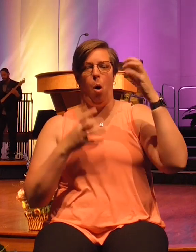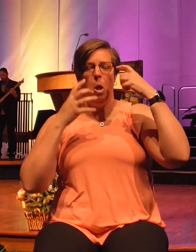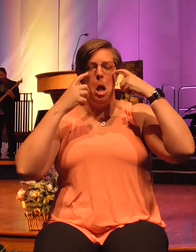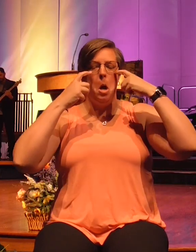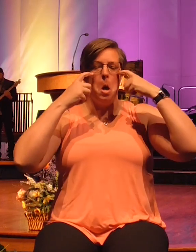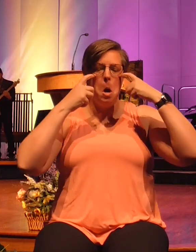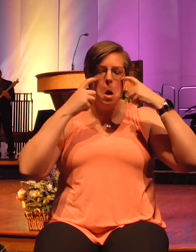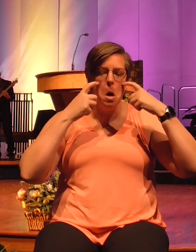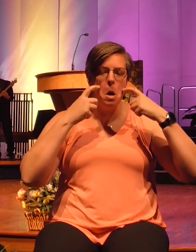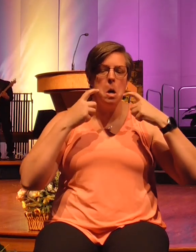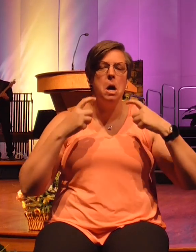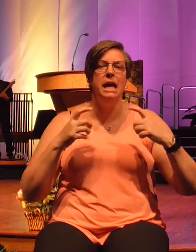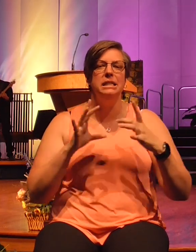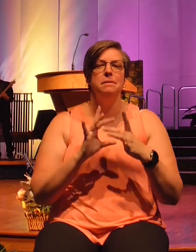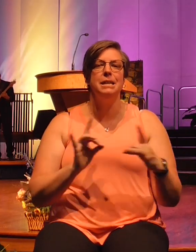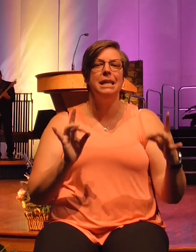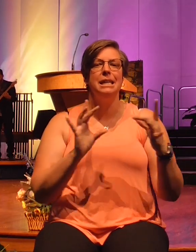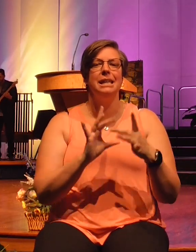to speak.